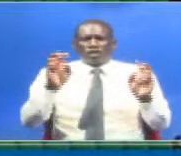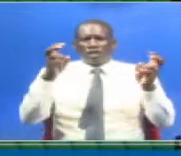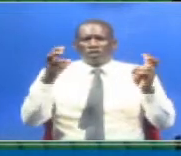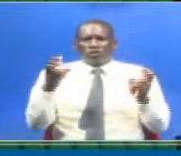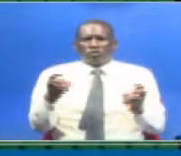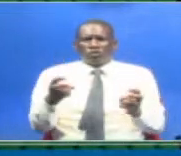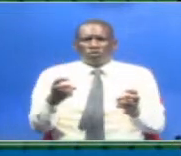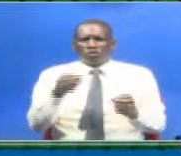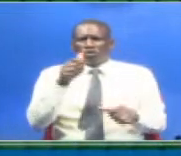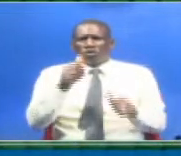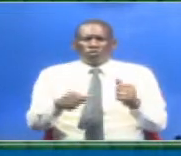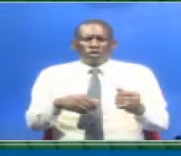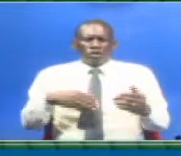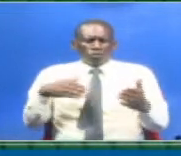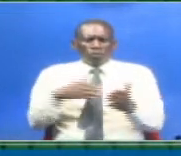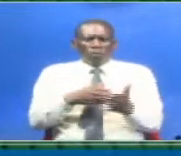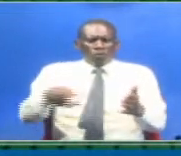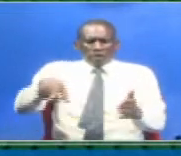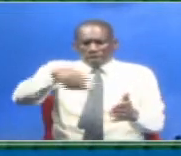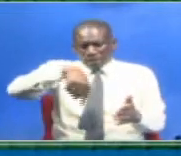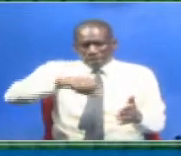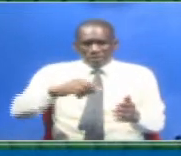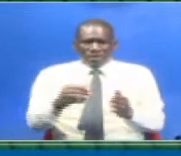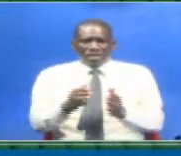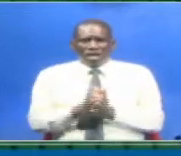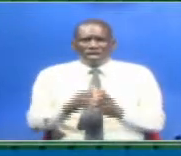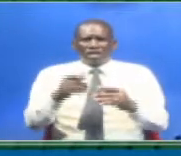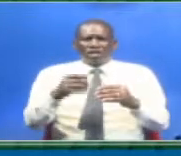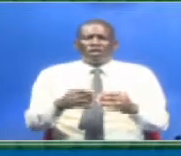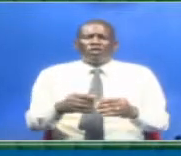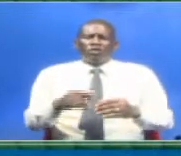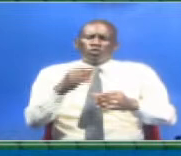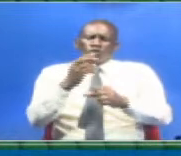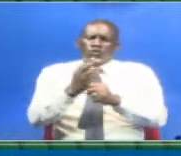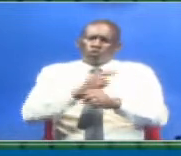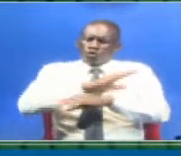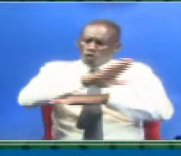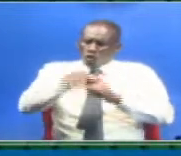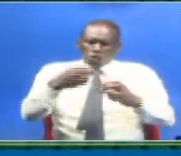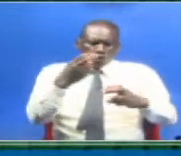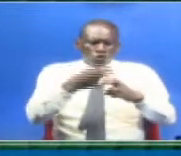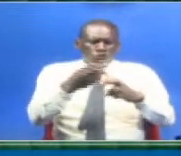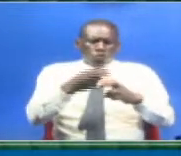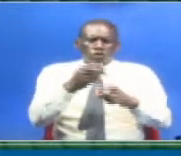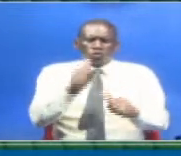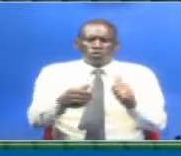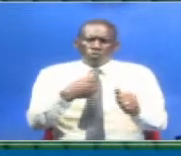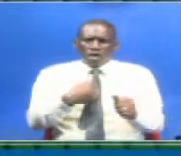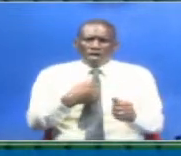holding us back and from using all the tools in our toolbox.